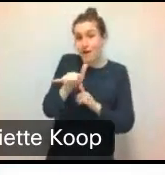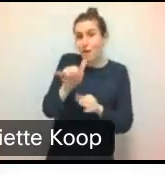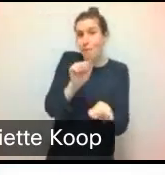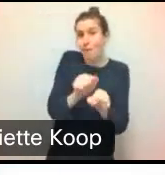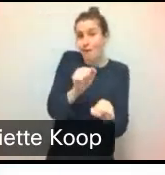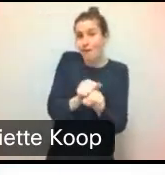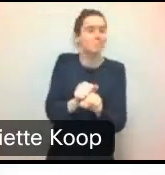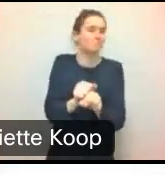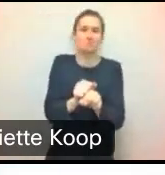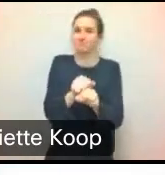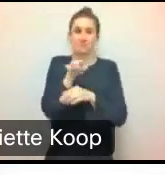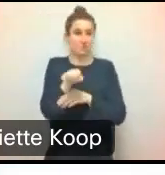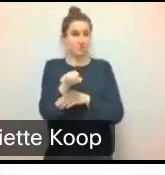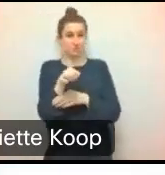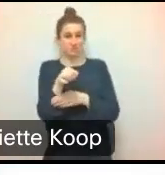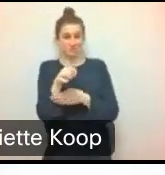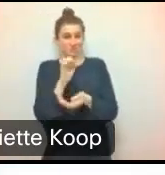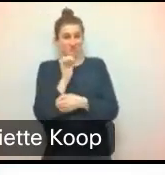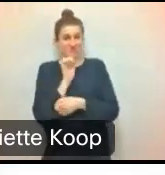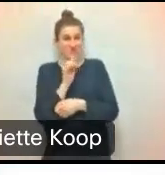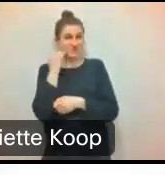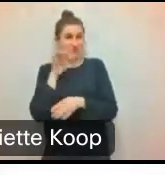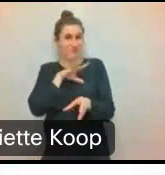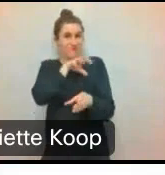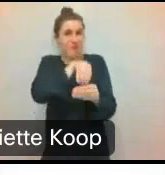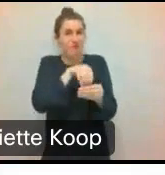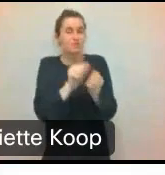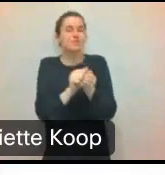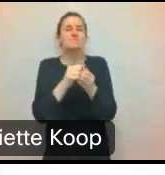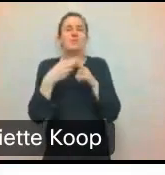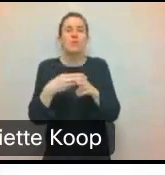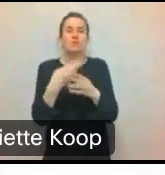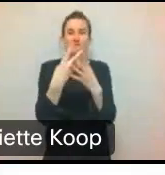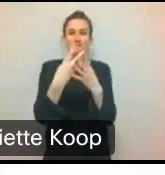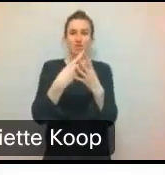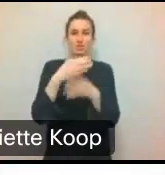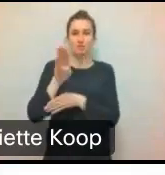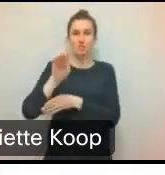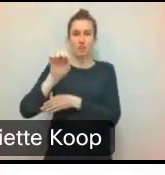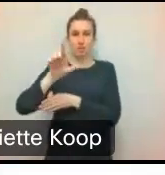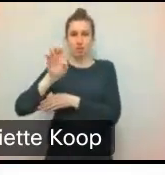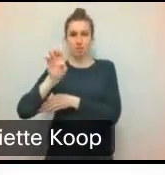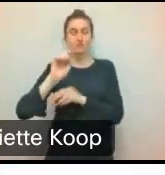called a filter bubble. So it just keeps you someplace. And that depends on the terms that you use.